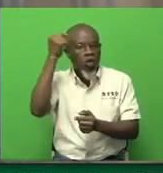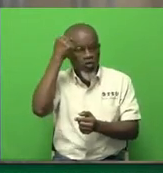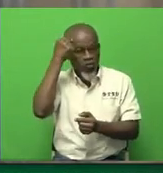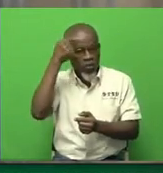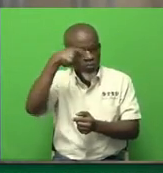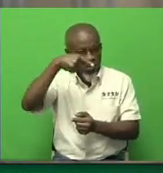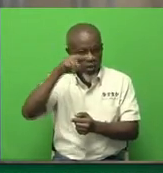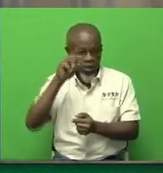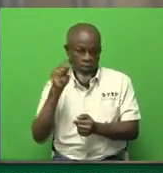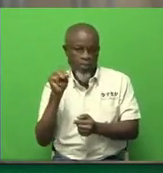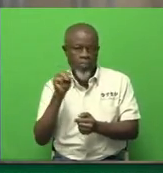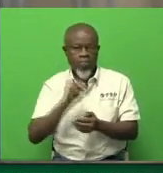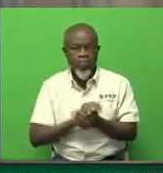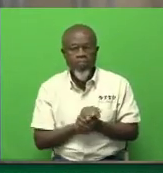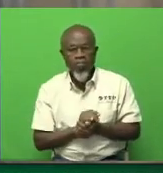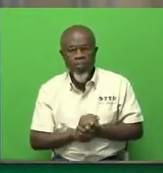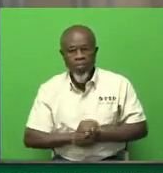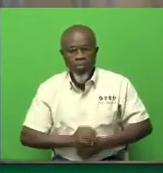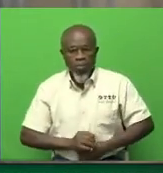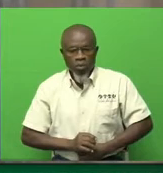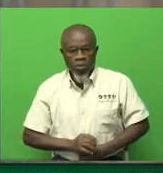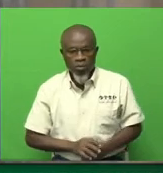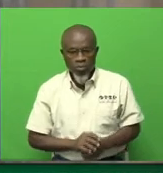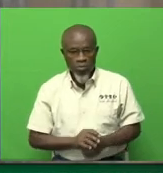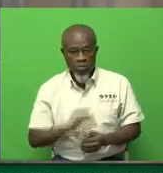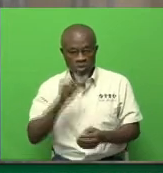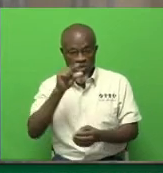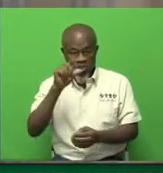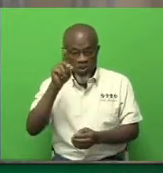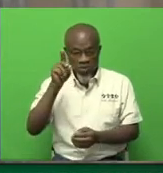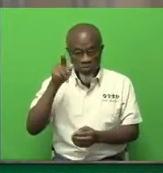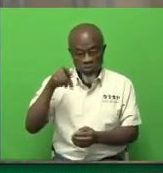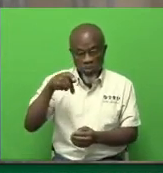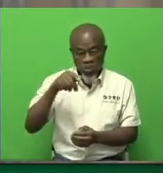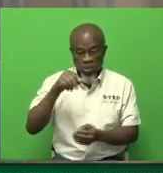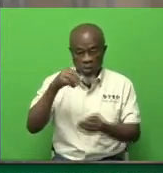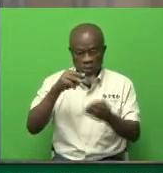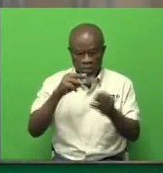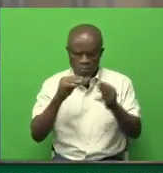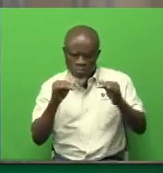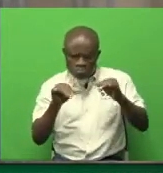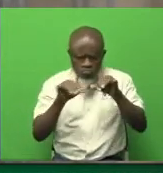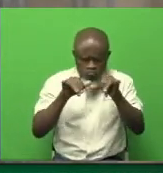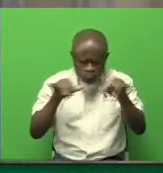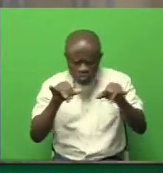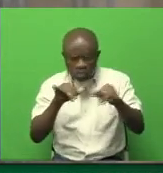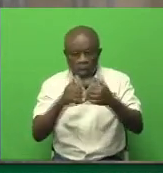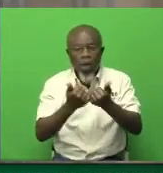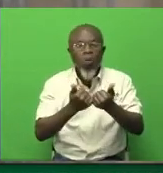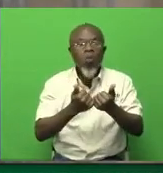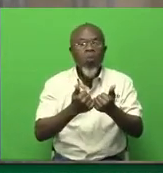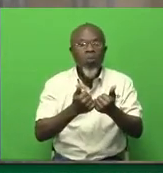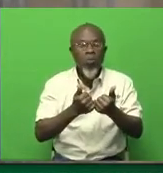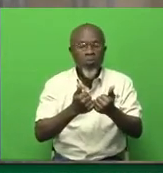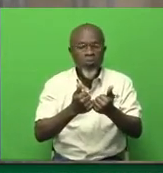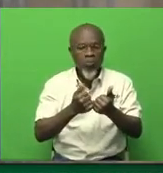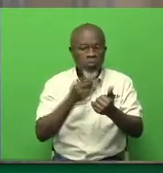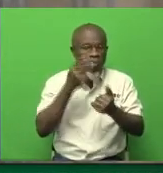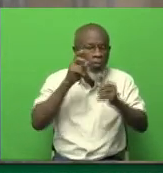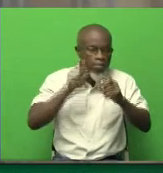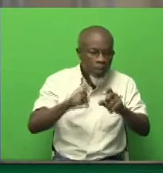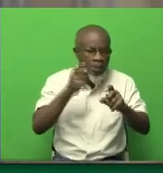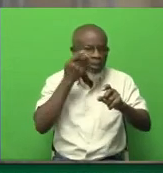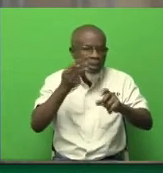growth doesn't measure individual benefit from the national output it provides a framework to assess the general level